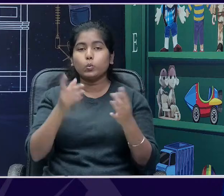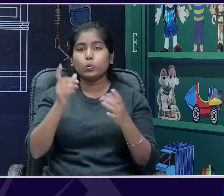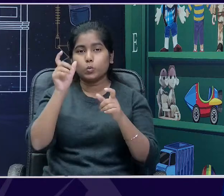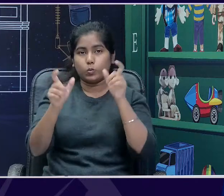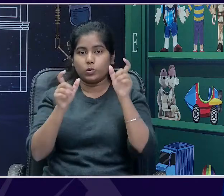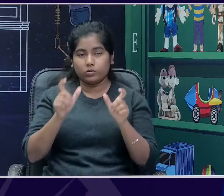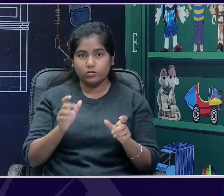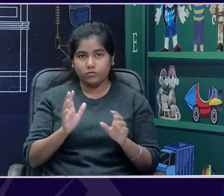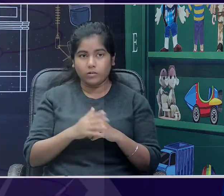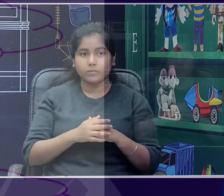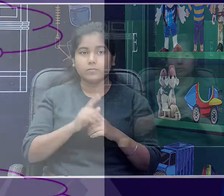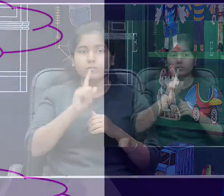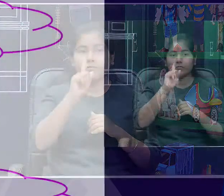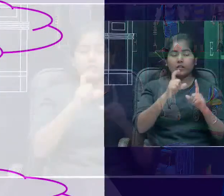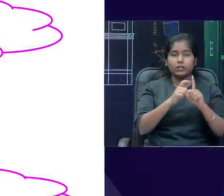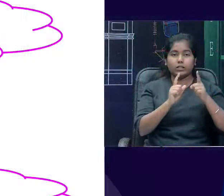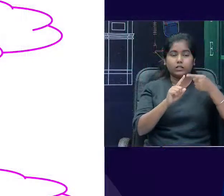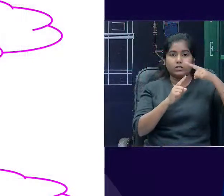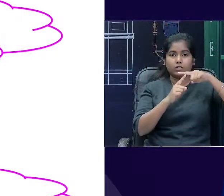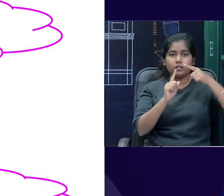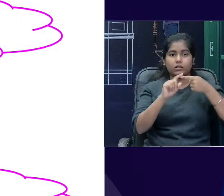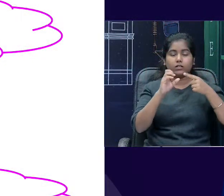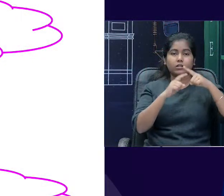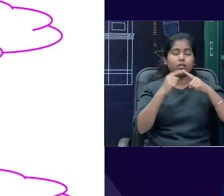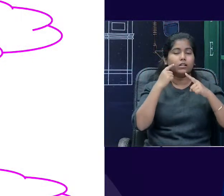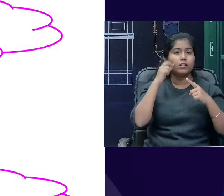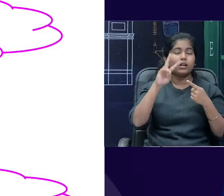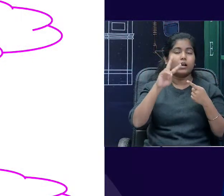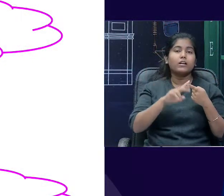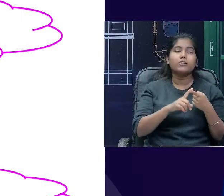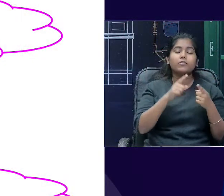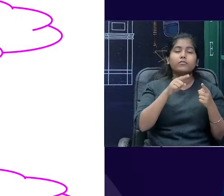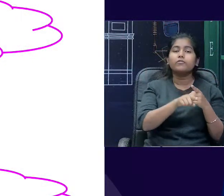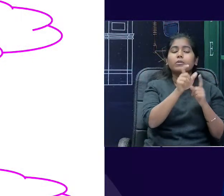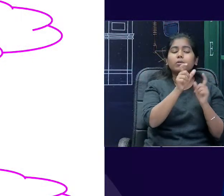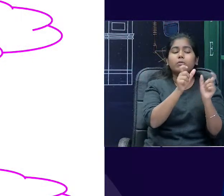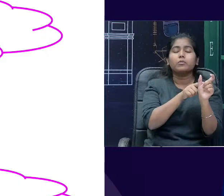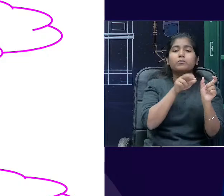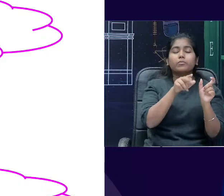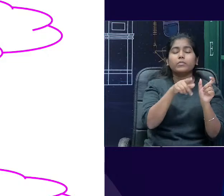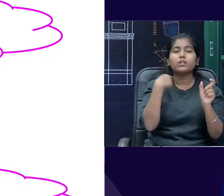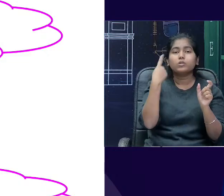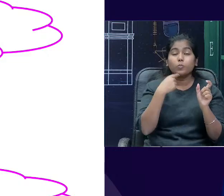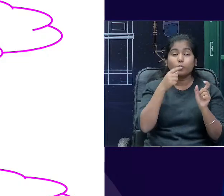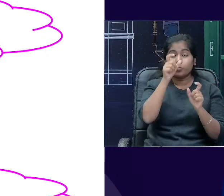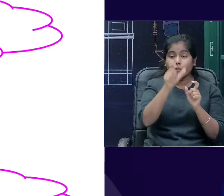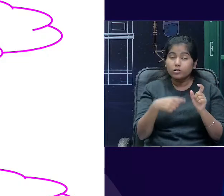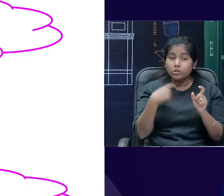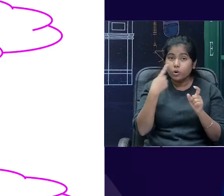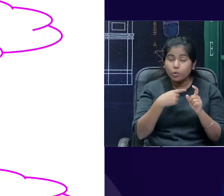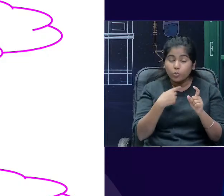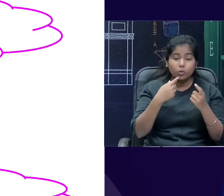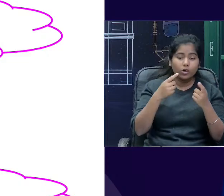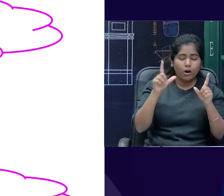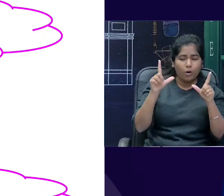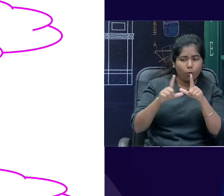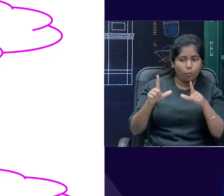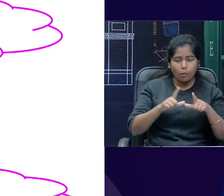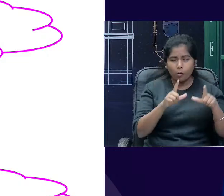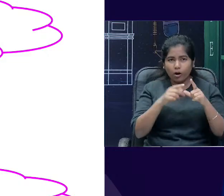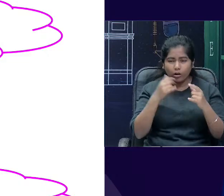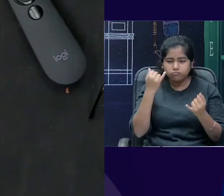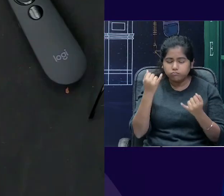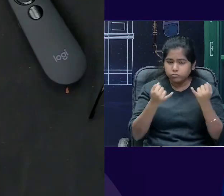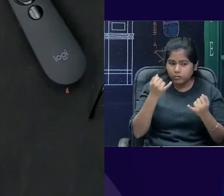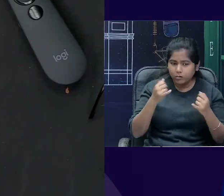Okay. One word, detective. One who seeks information and evidences. Okay. Like you can